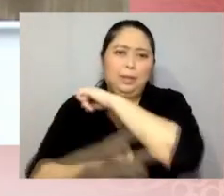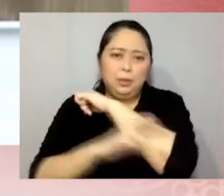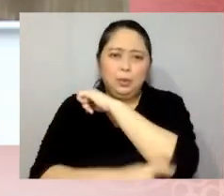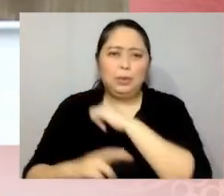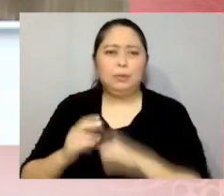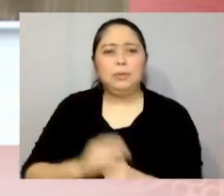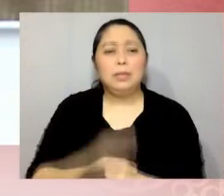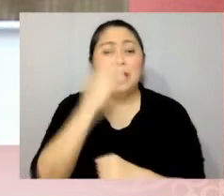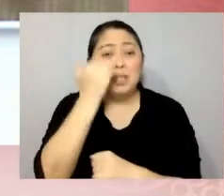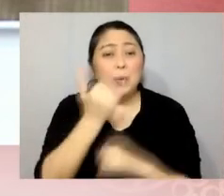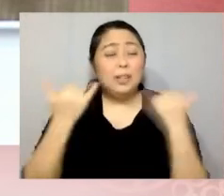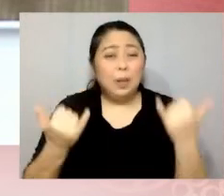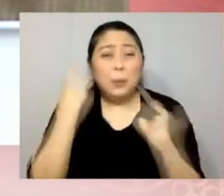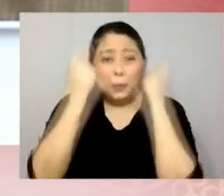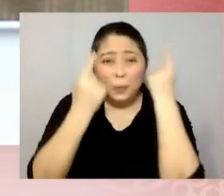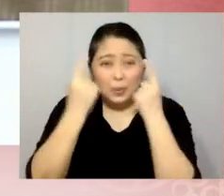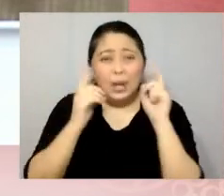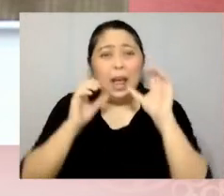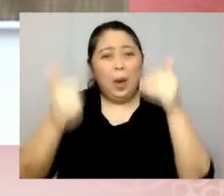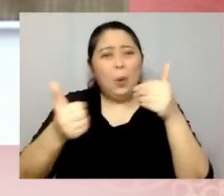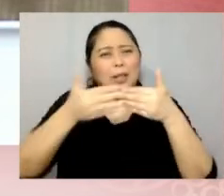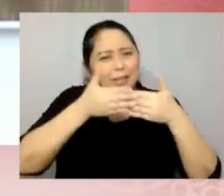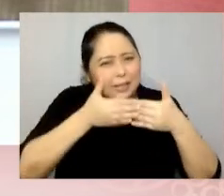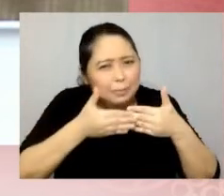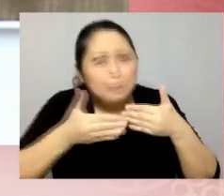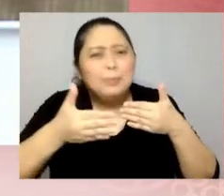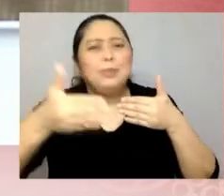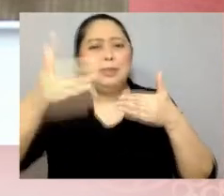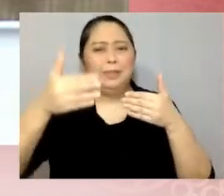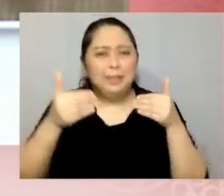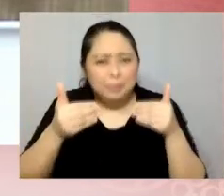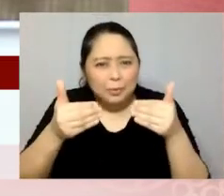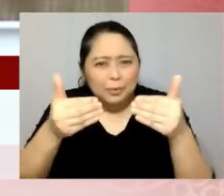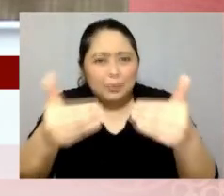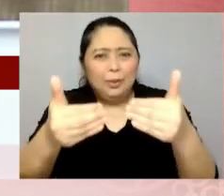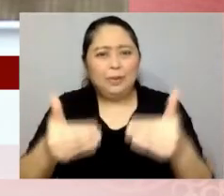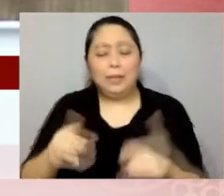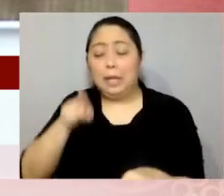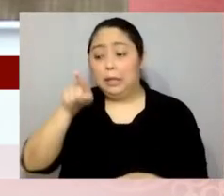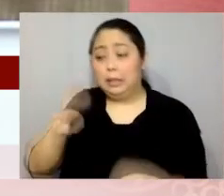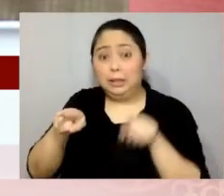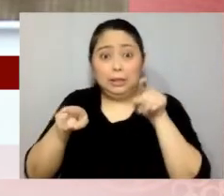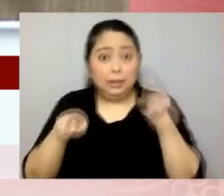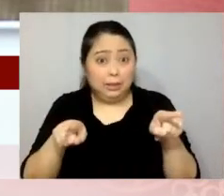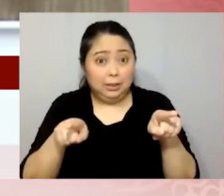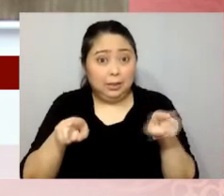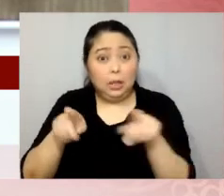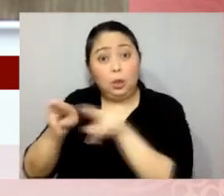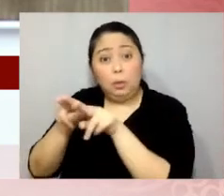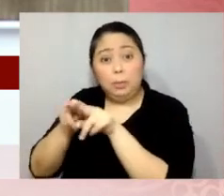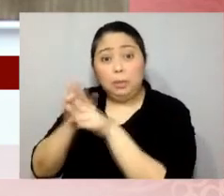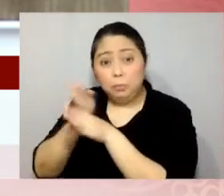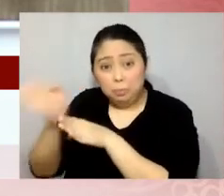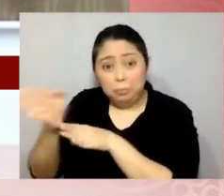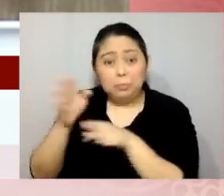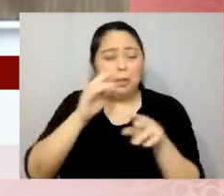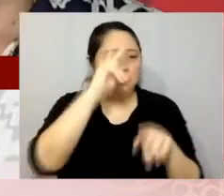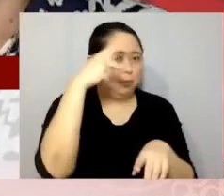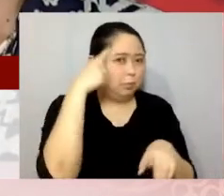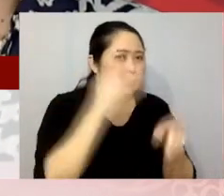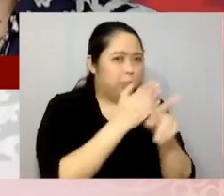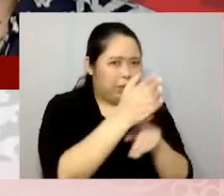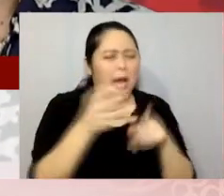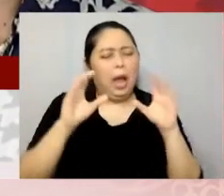concerned about moving forward in terms of the implementation of the two tracks as far as the peace process is